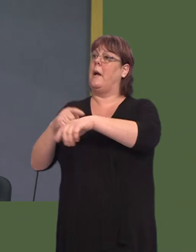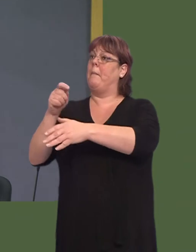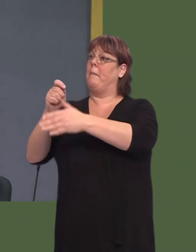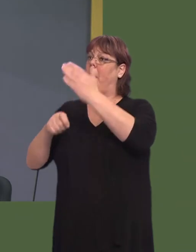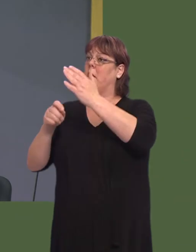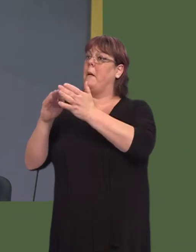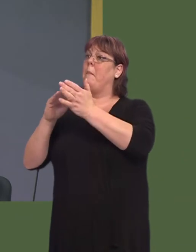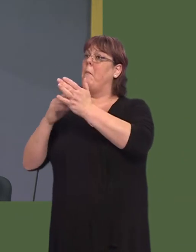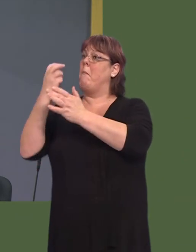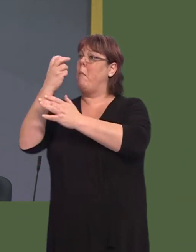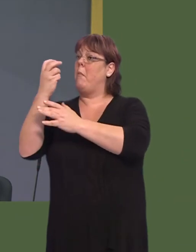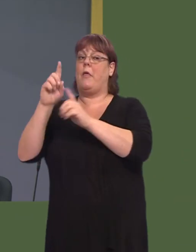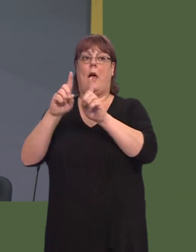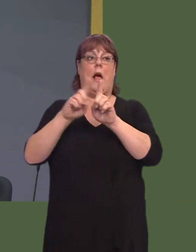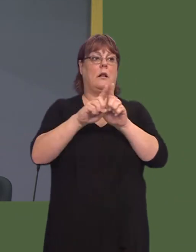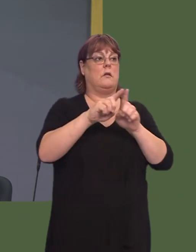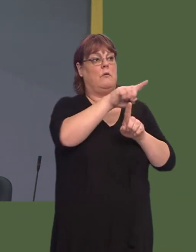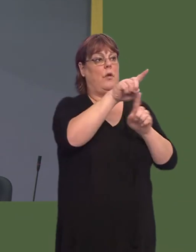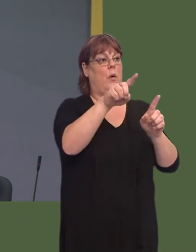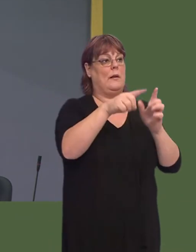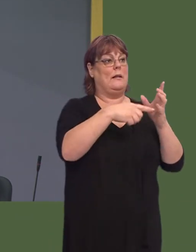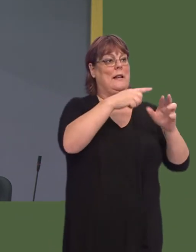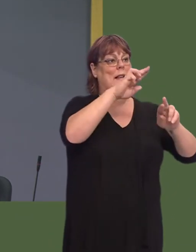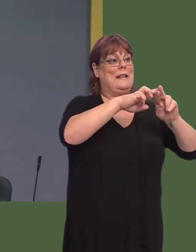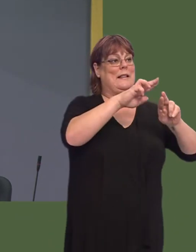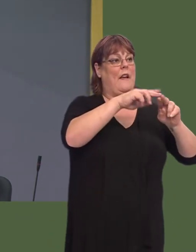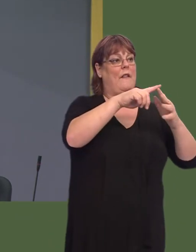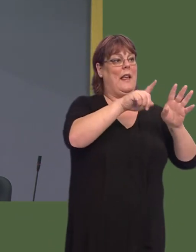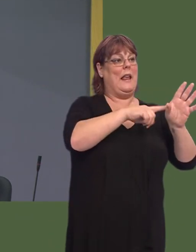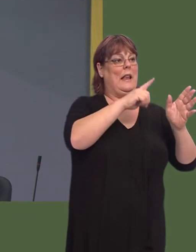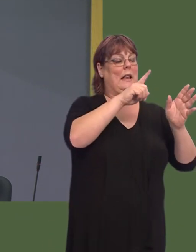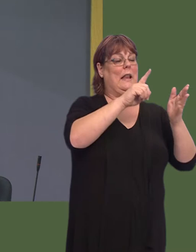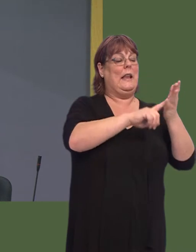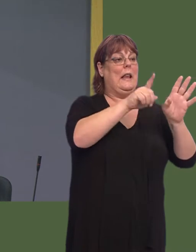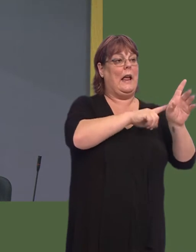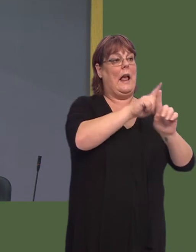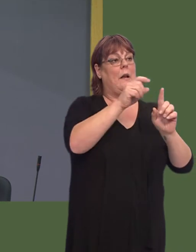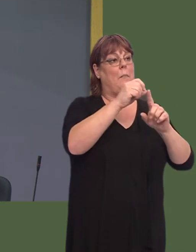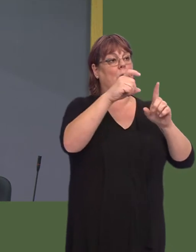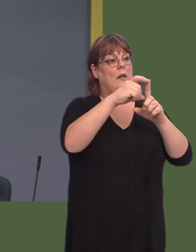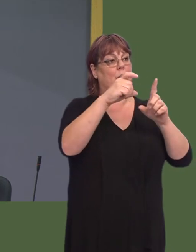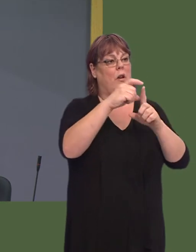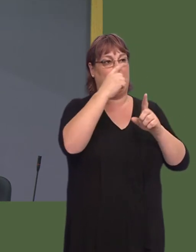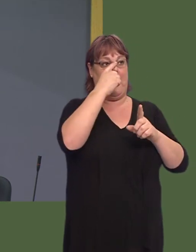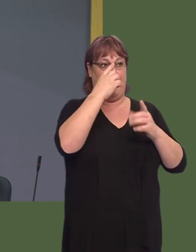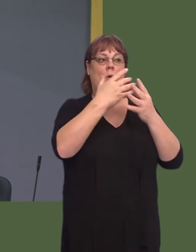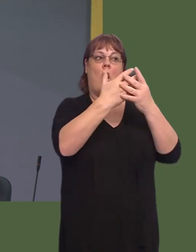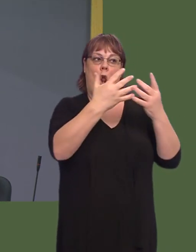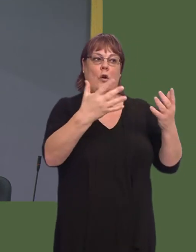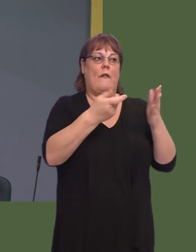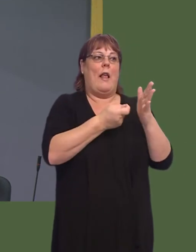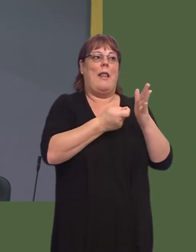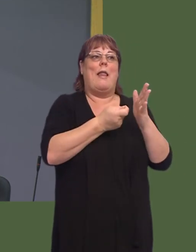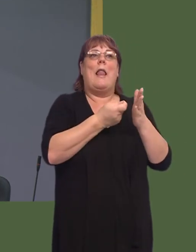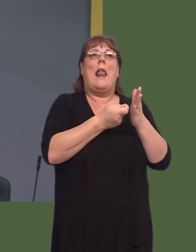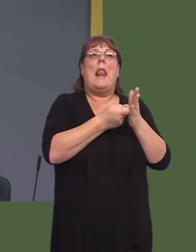with those in Taffeely and Pontypridd is the growth of leasehold properties. Properties being